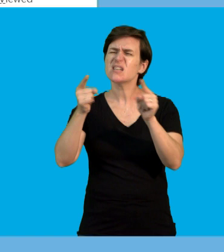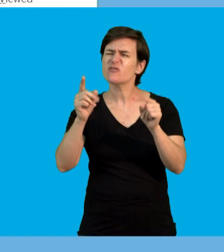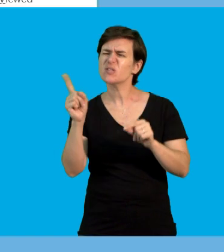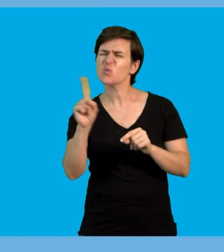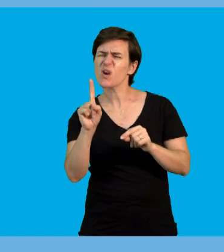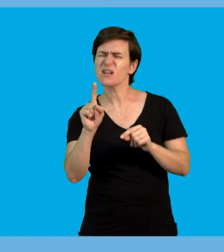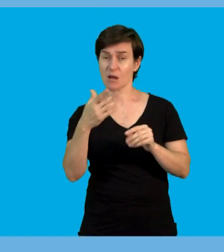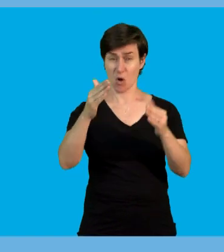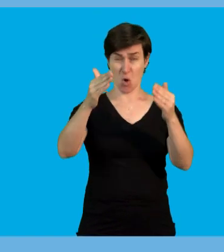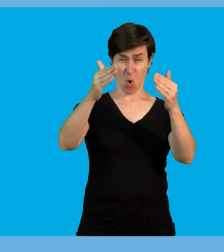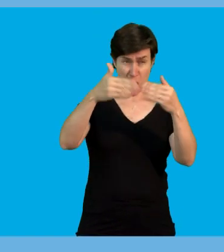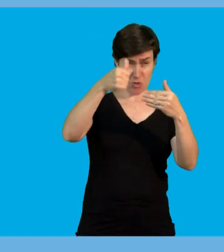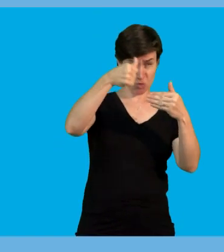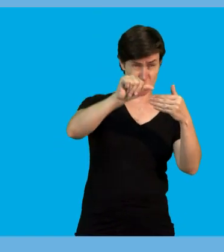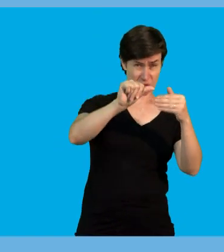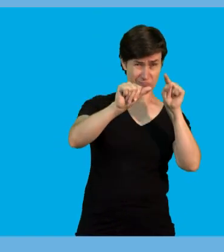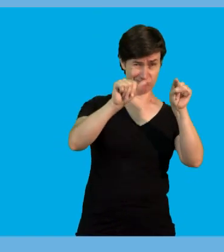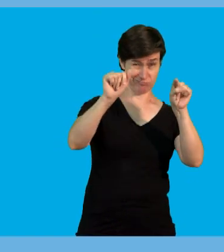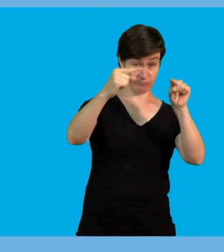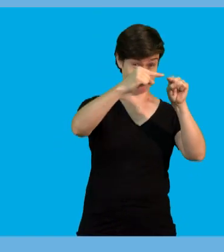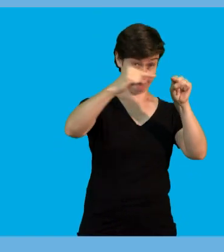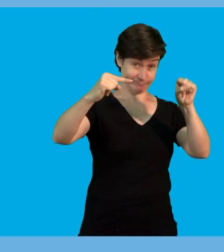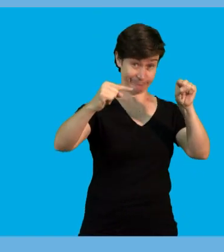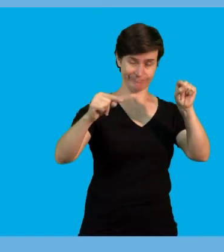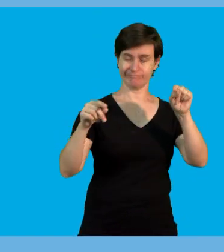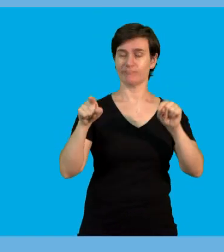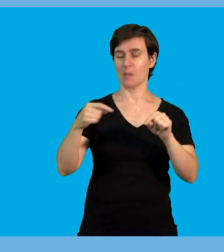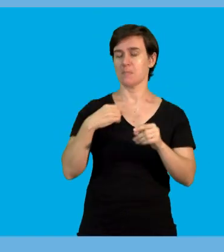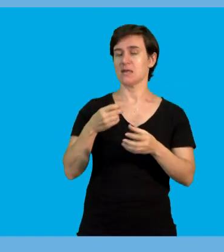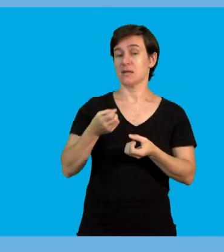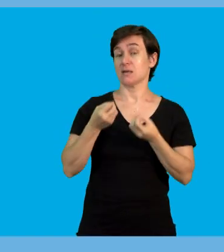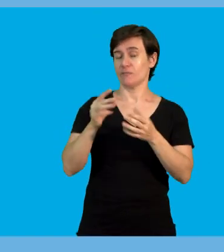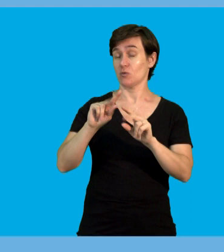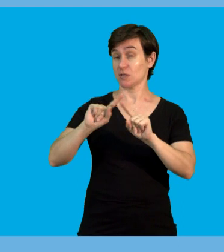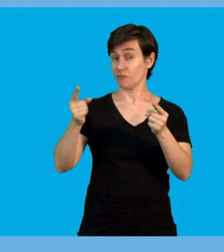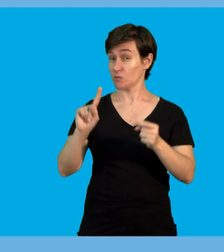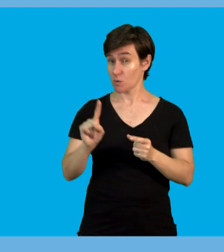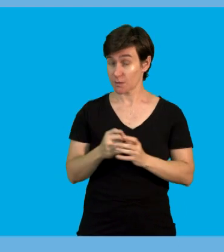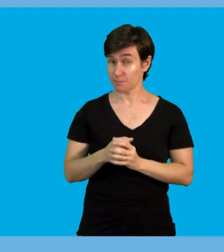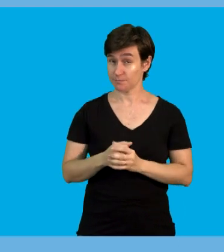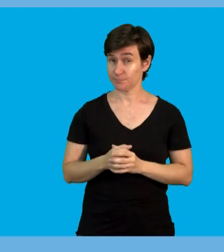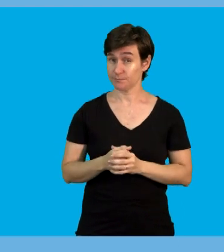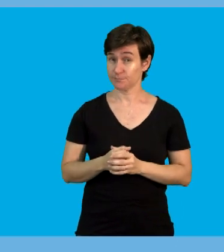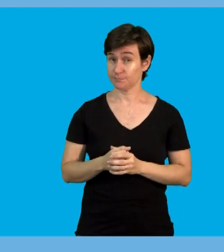the difference between the open switch and the closed switch would be the following.